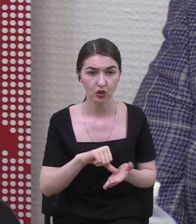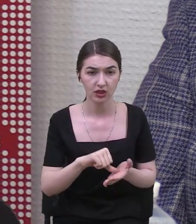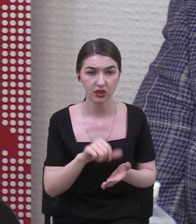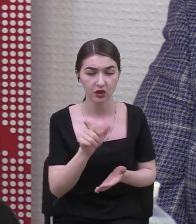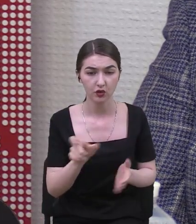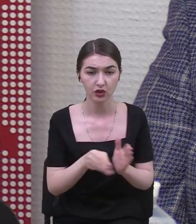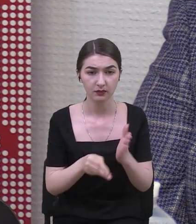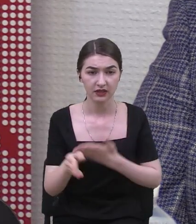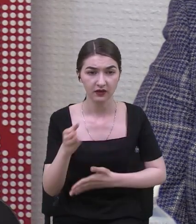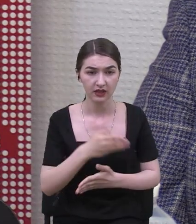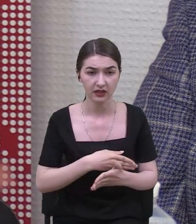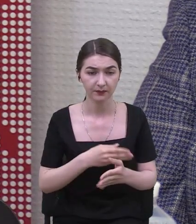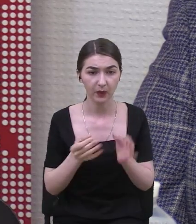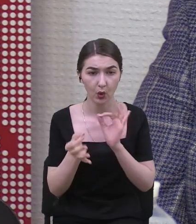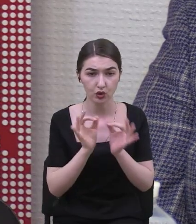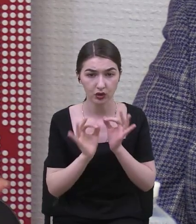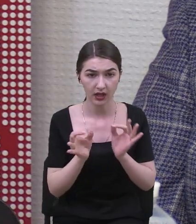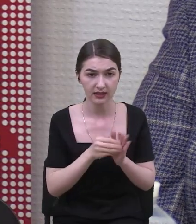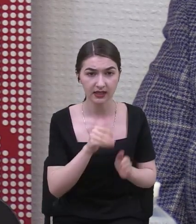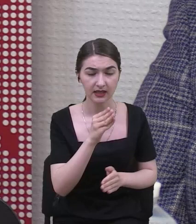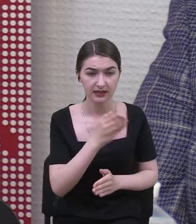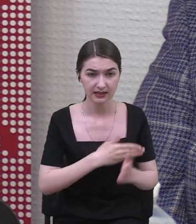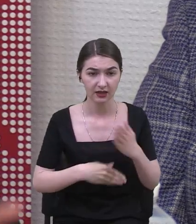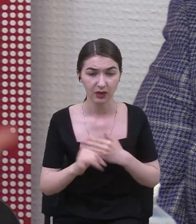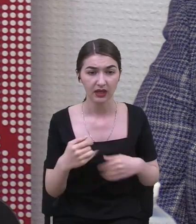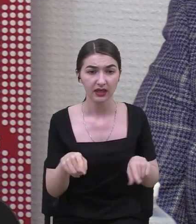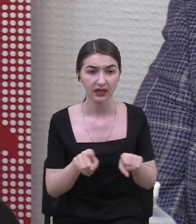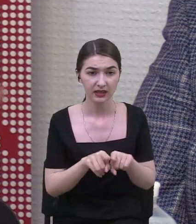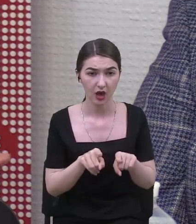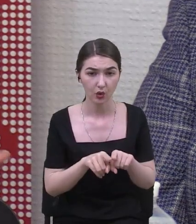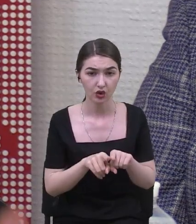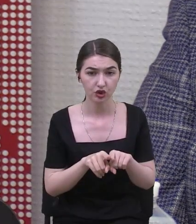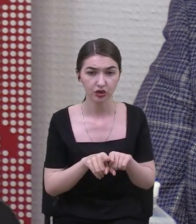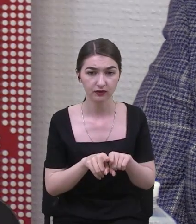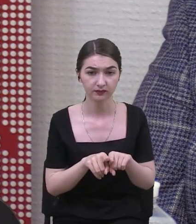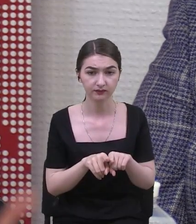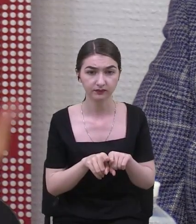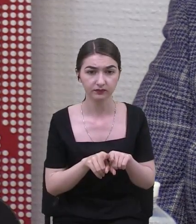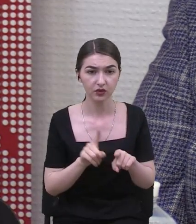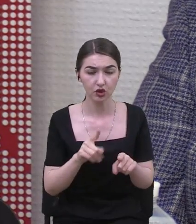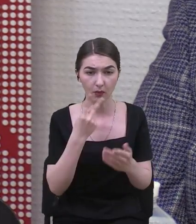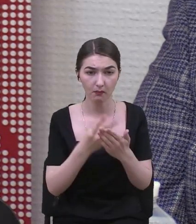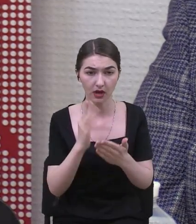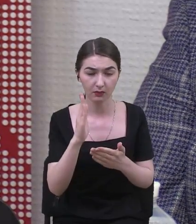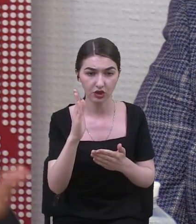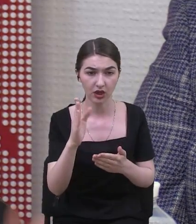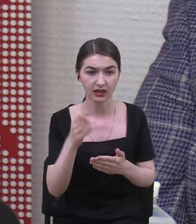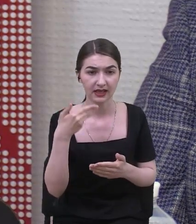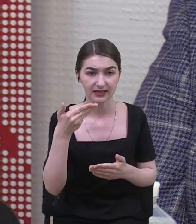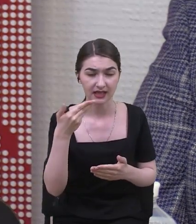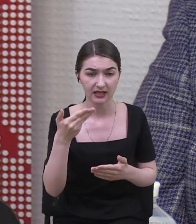accessible, from inclusive facilitation of an awareness-raising session, for example, to an accessible venue, to